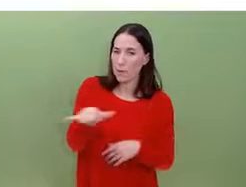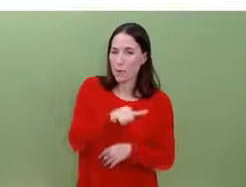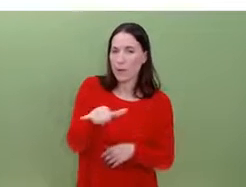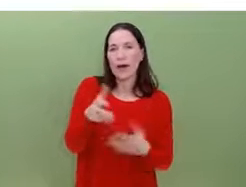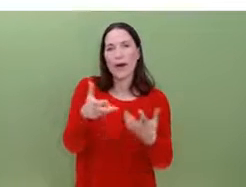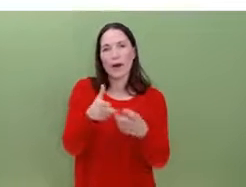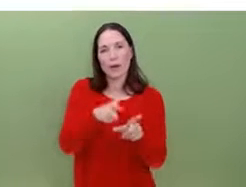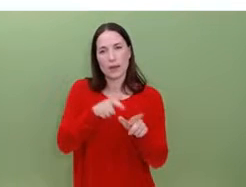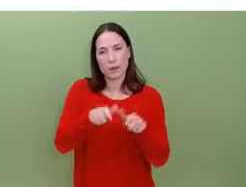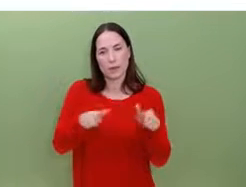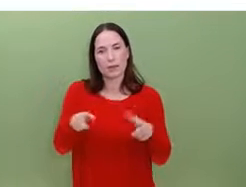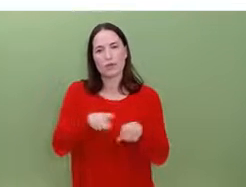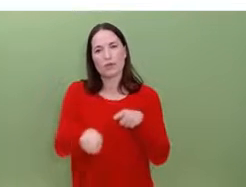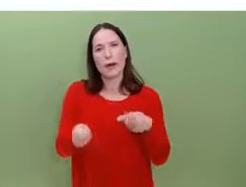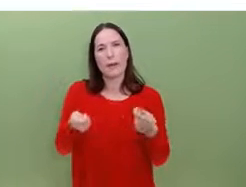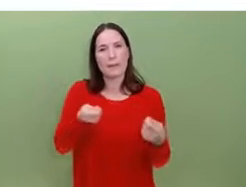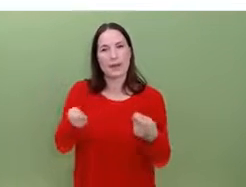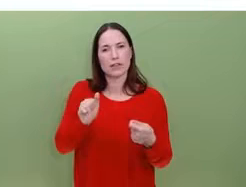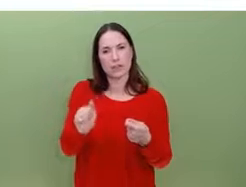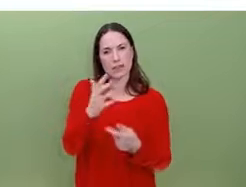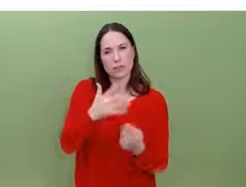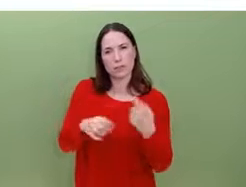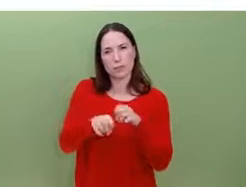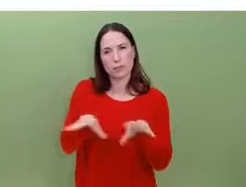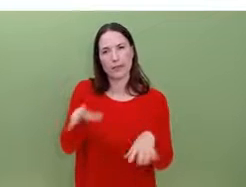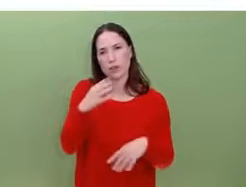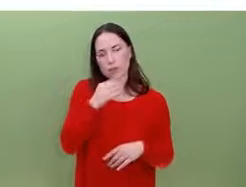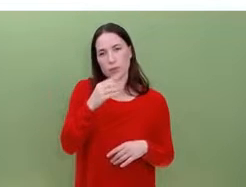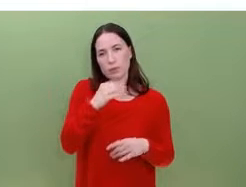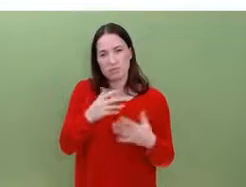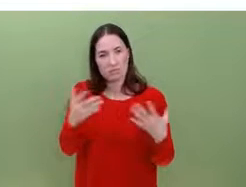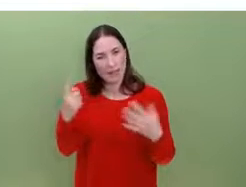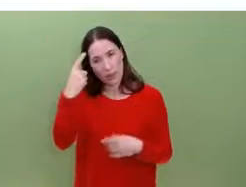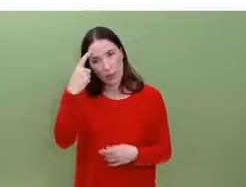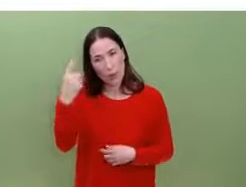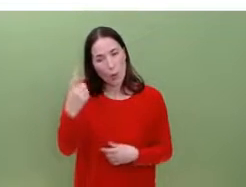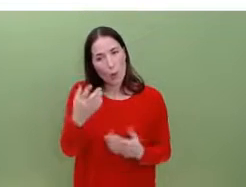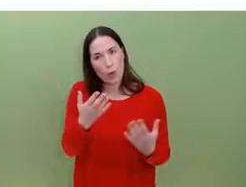their social media use? I don't know if anyone's got any thoughts on that one.